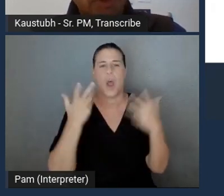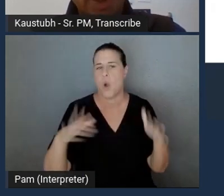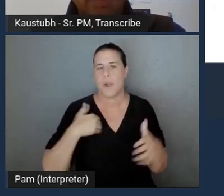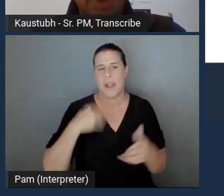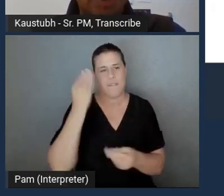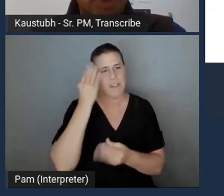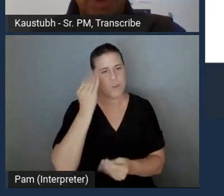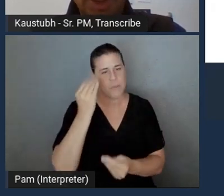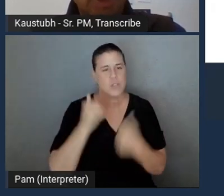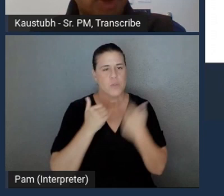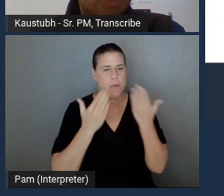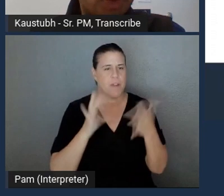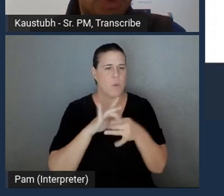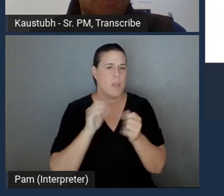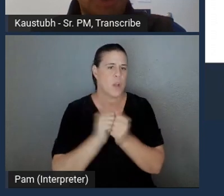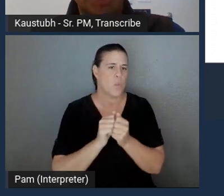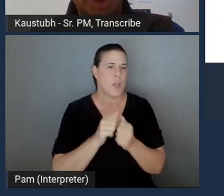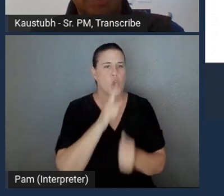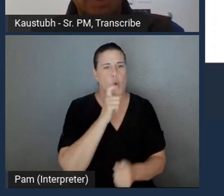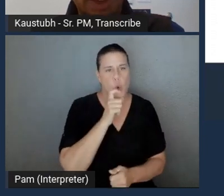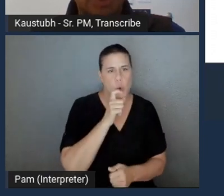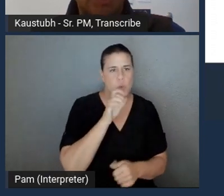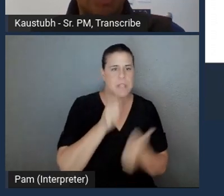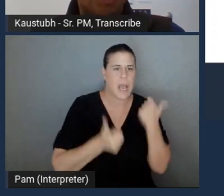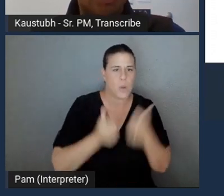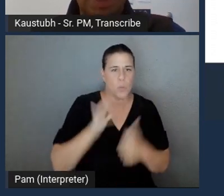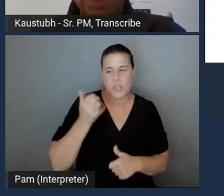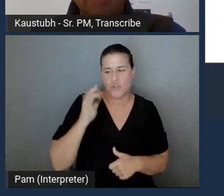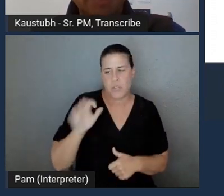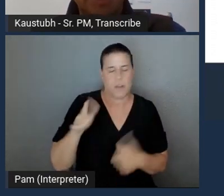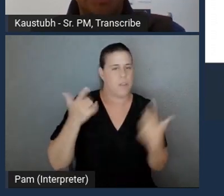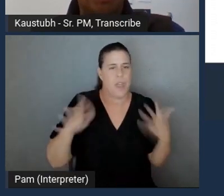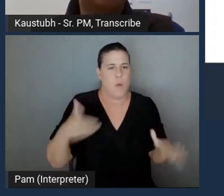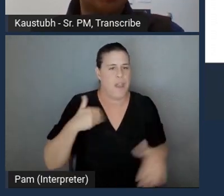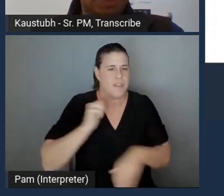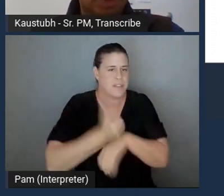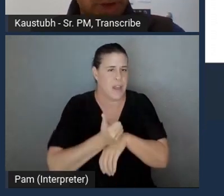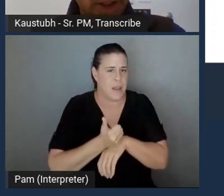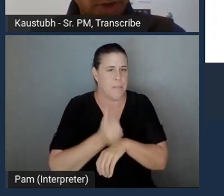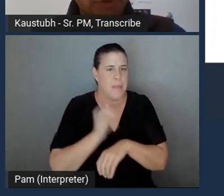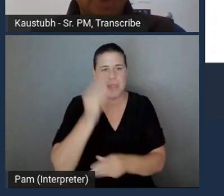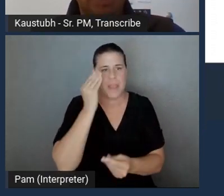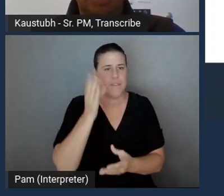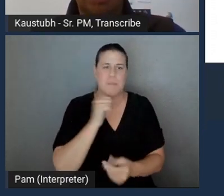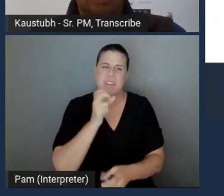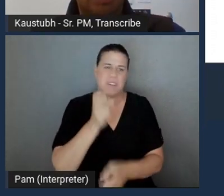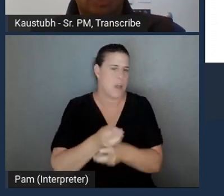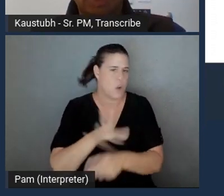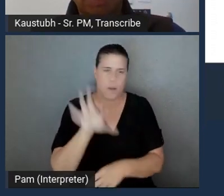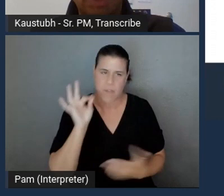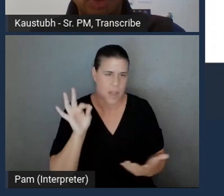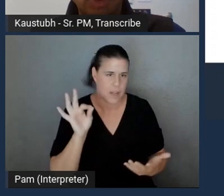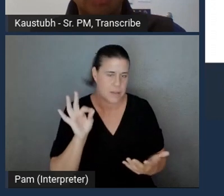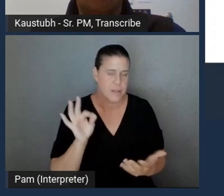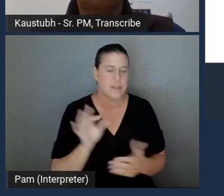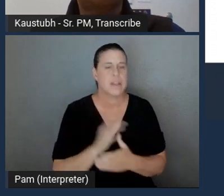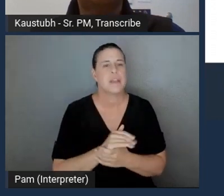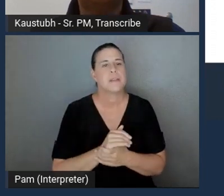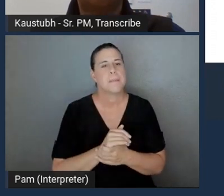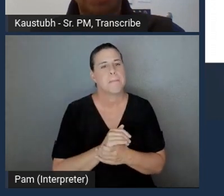that they provide based on who's on what channel, right? So that information is not hard to find, and